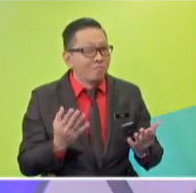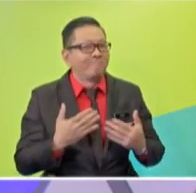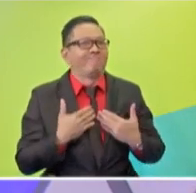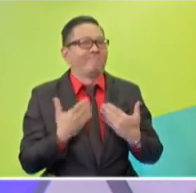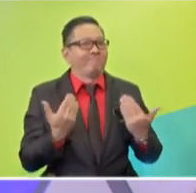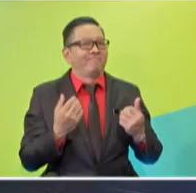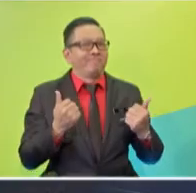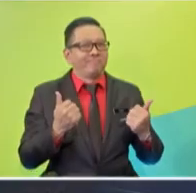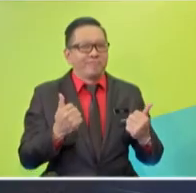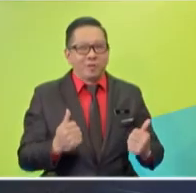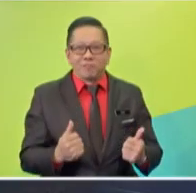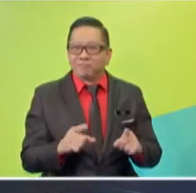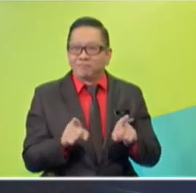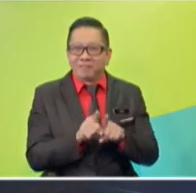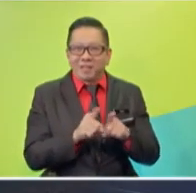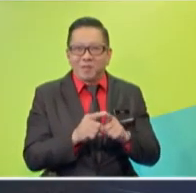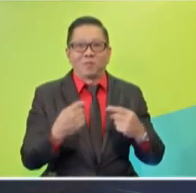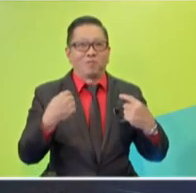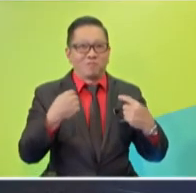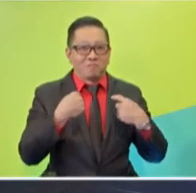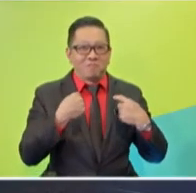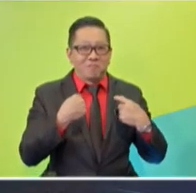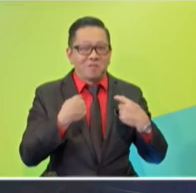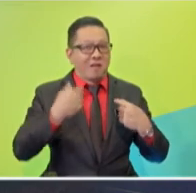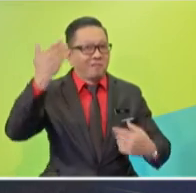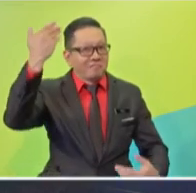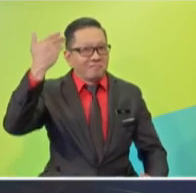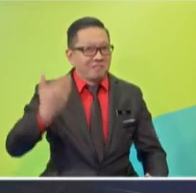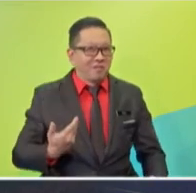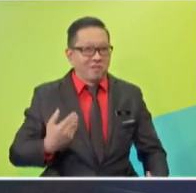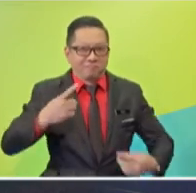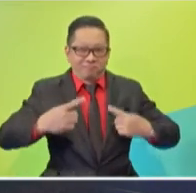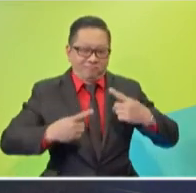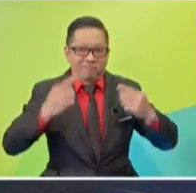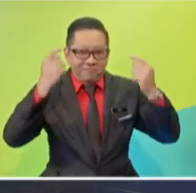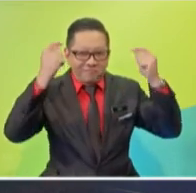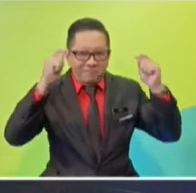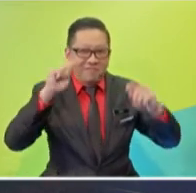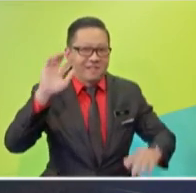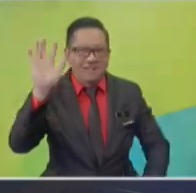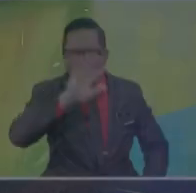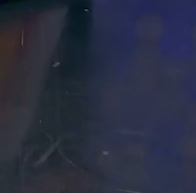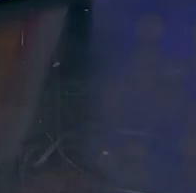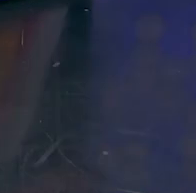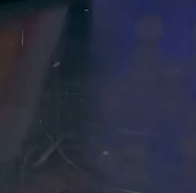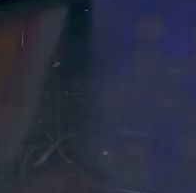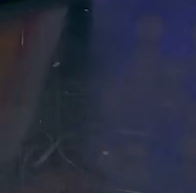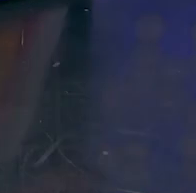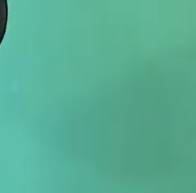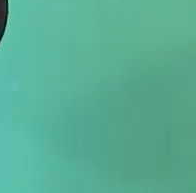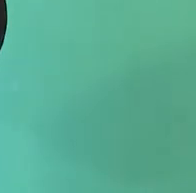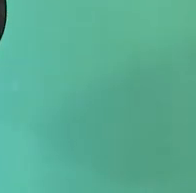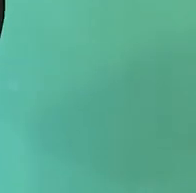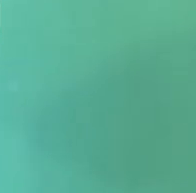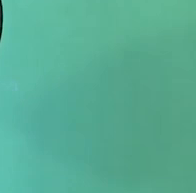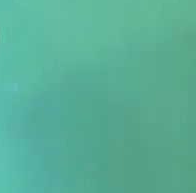Great, okay. Also with us in the studio, we have our sign language teacher, who is Mr. Koh Kian Ni